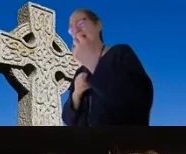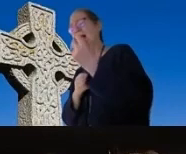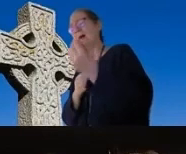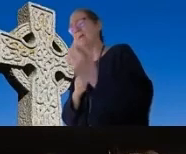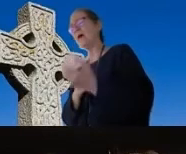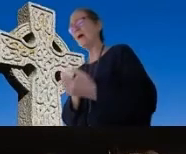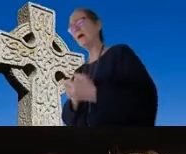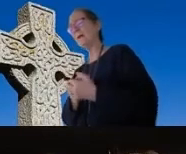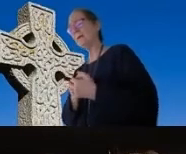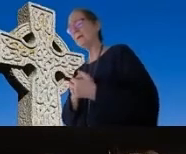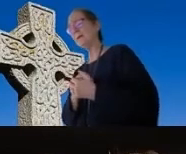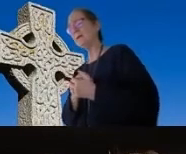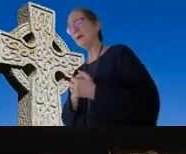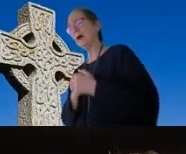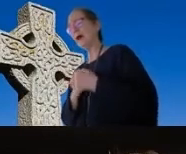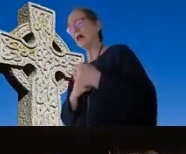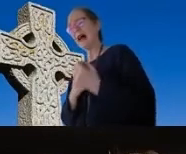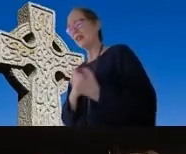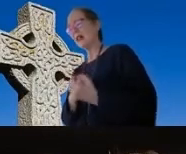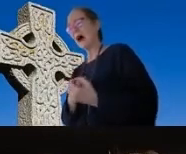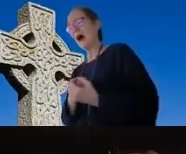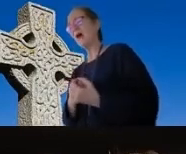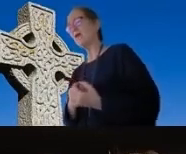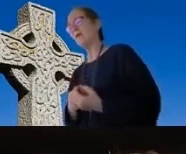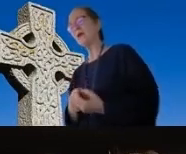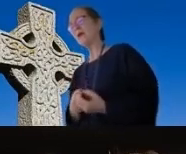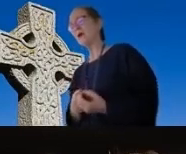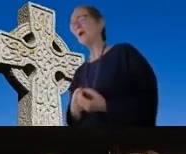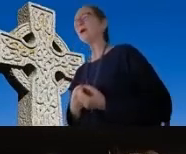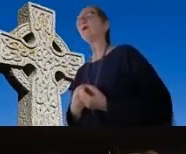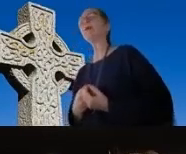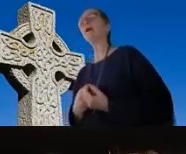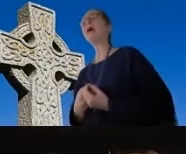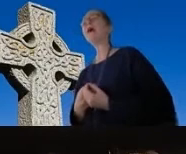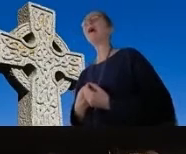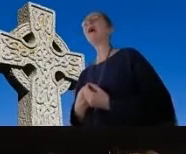With you still in my womb. Has come to